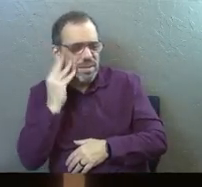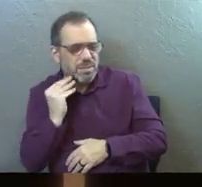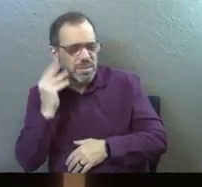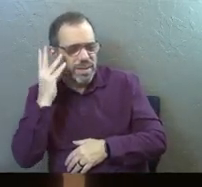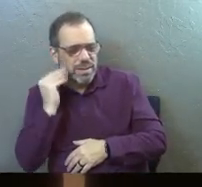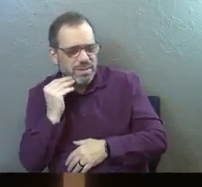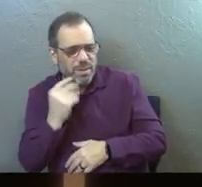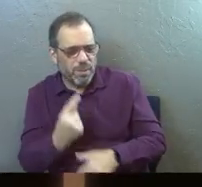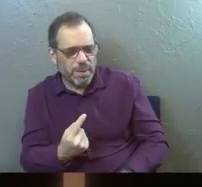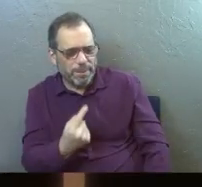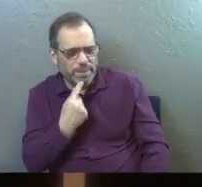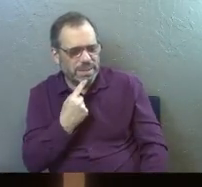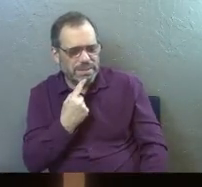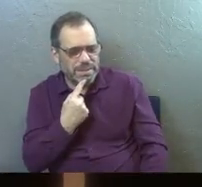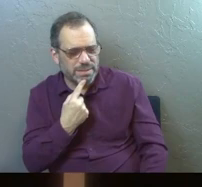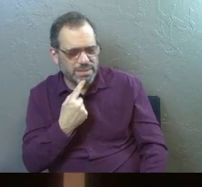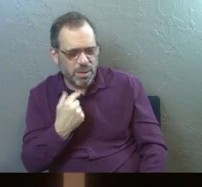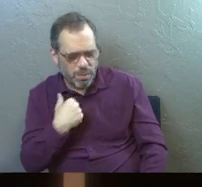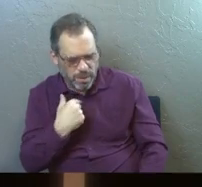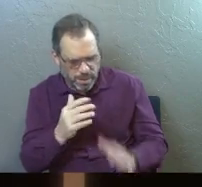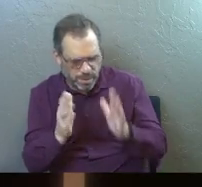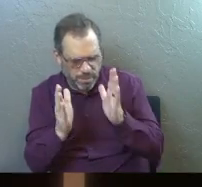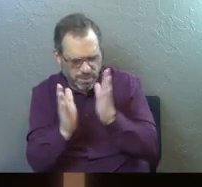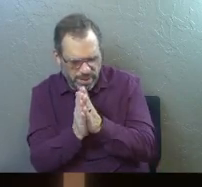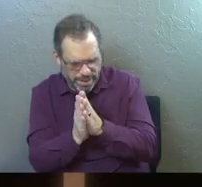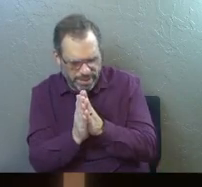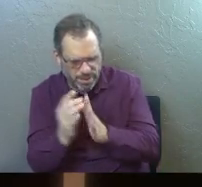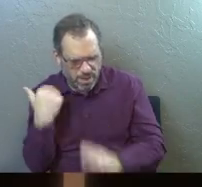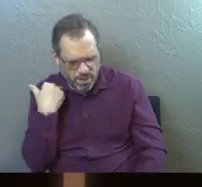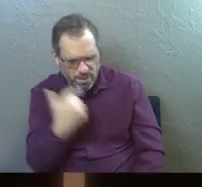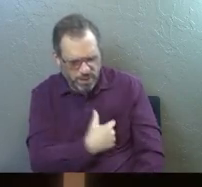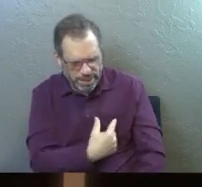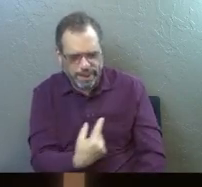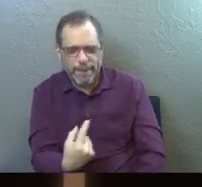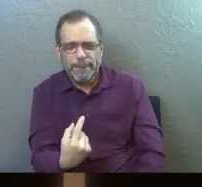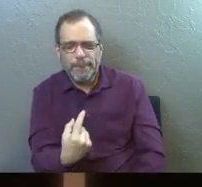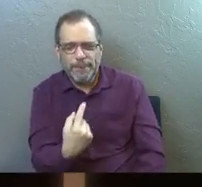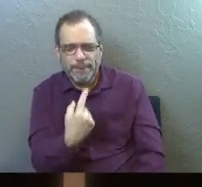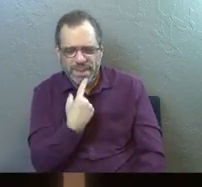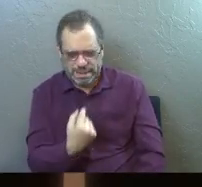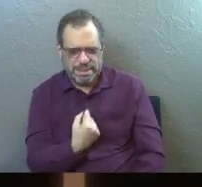miss it, Lord, we're right here in this prayer time and we're saying to you, we miss it, God.